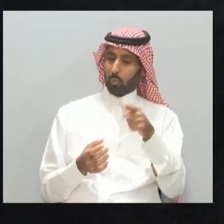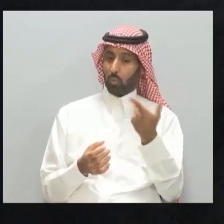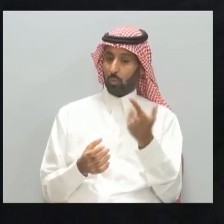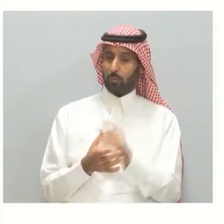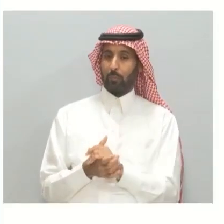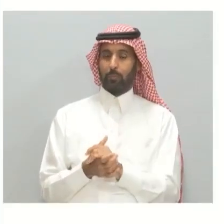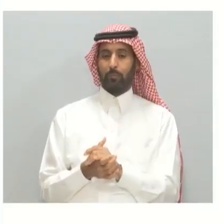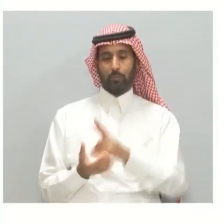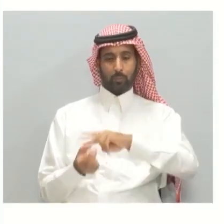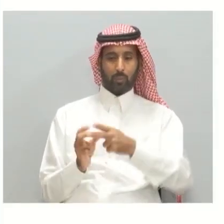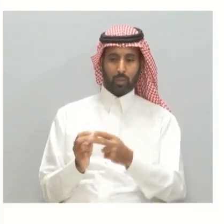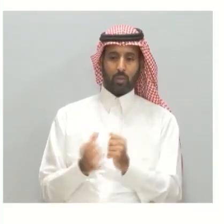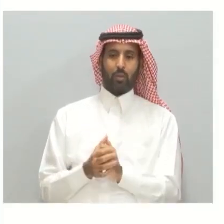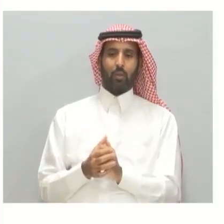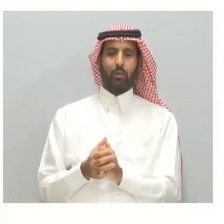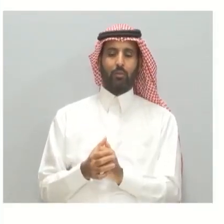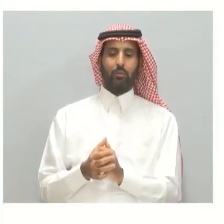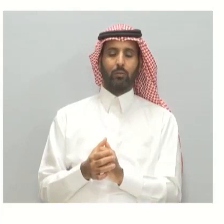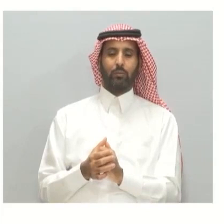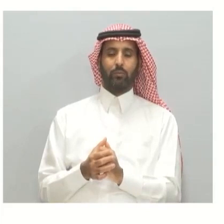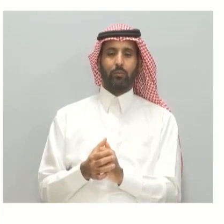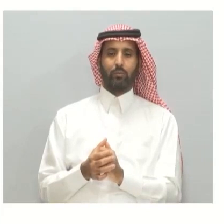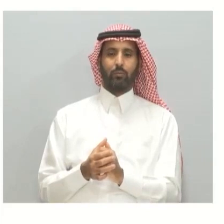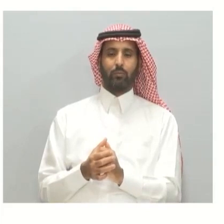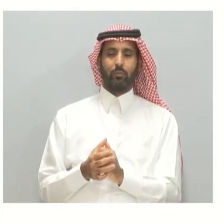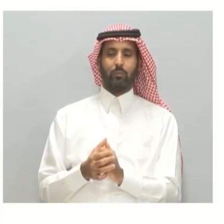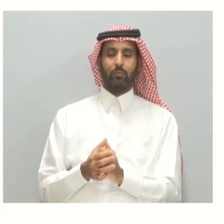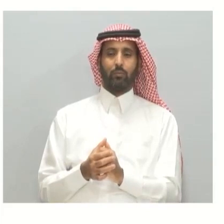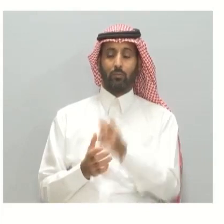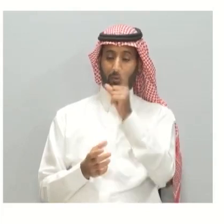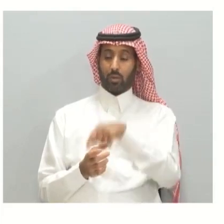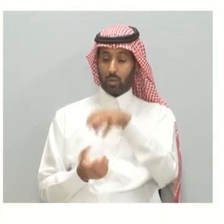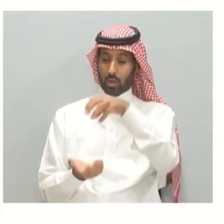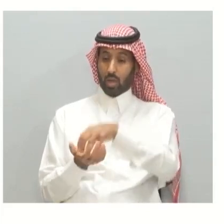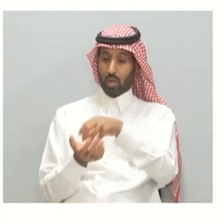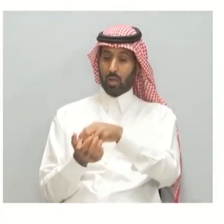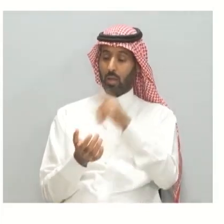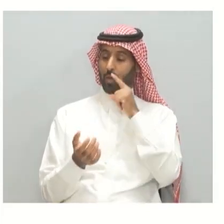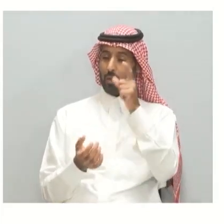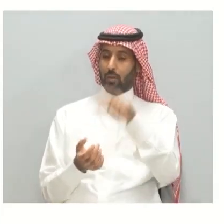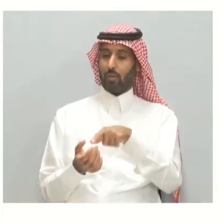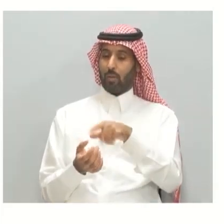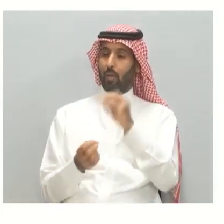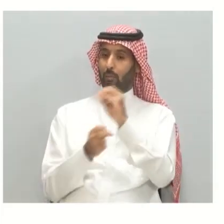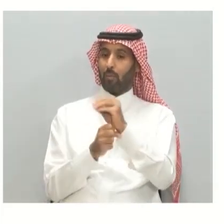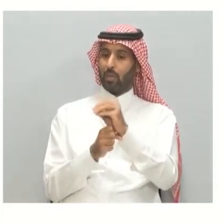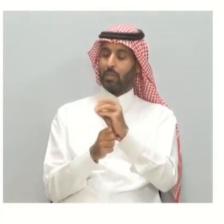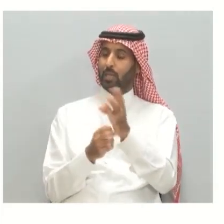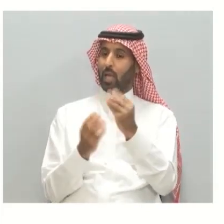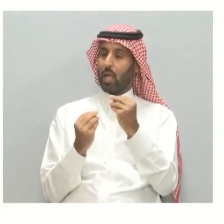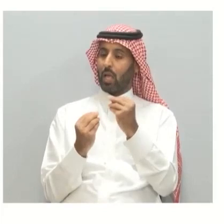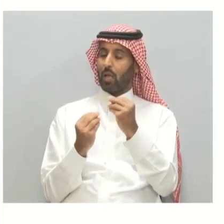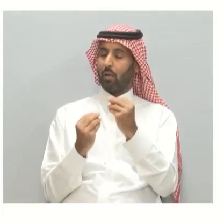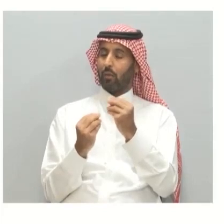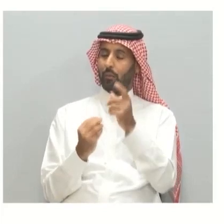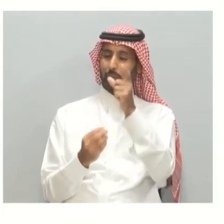Let's see the answer here together. Passive forms are used to present objective impersonal information. Again,